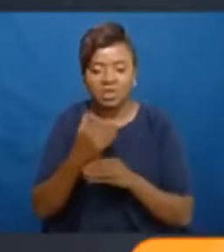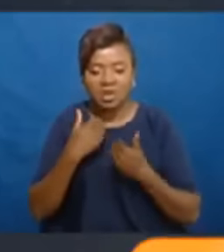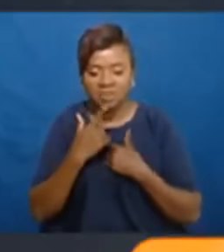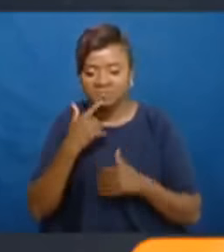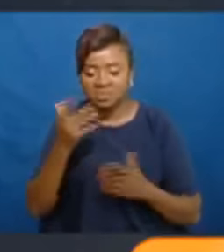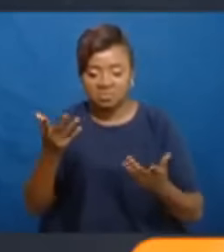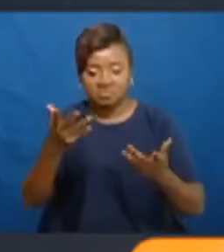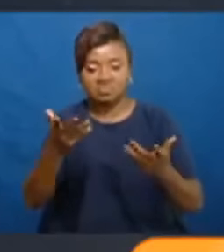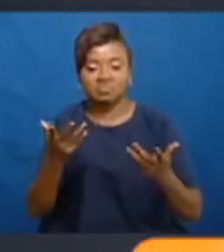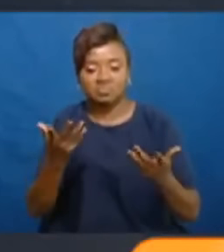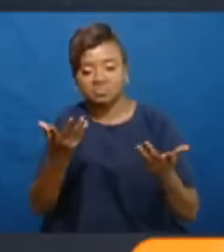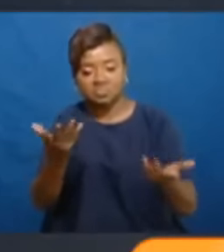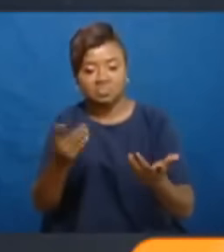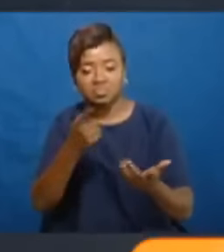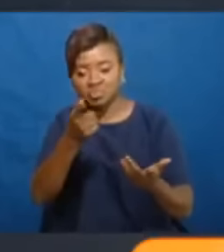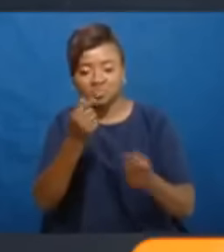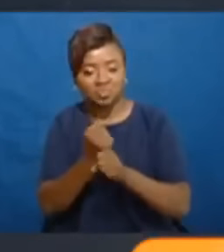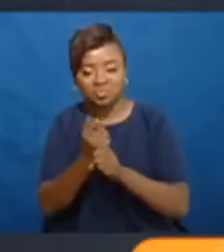mtadu.